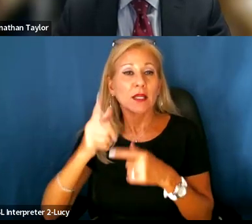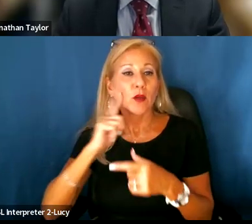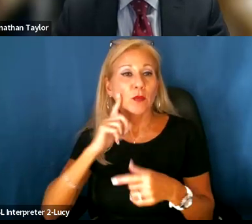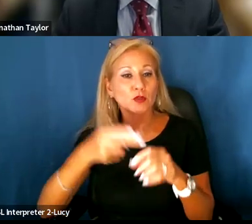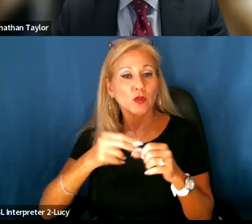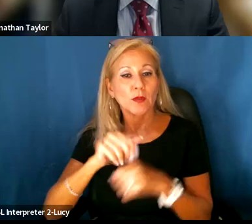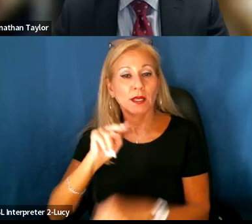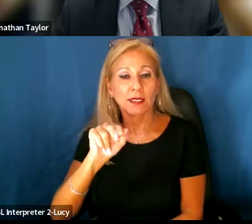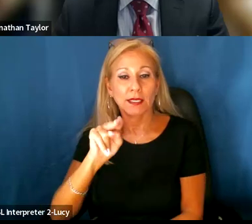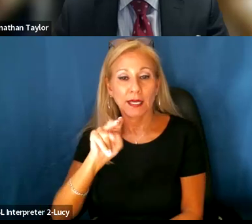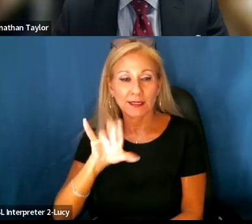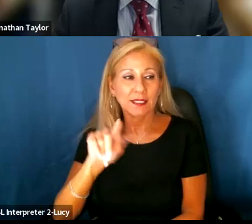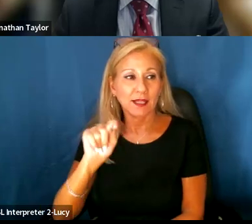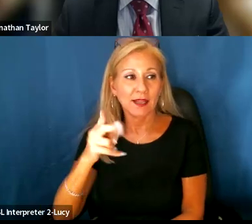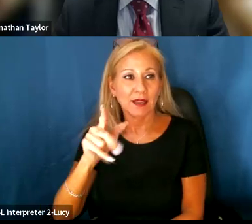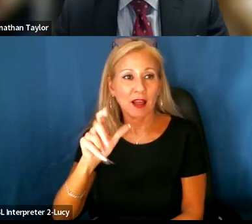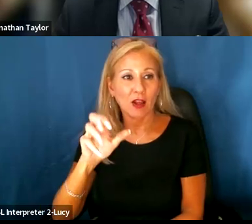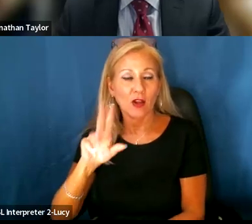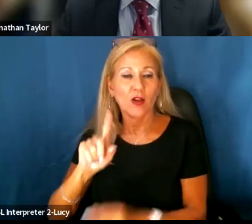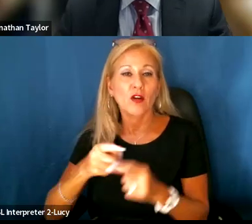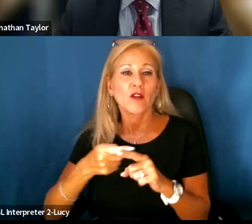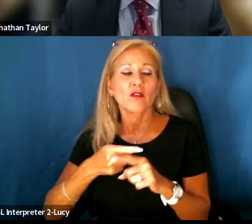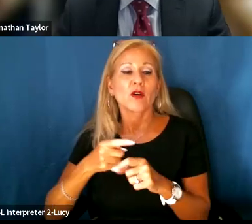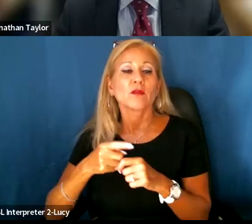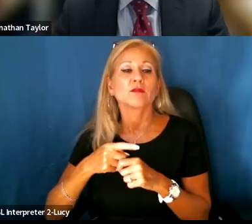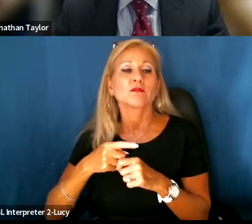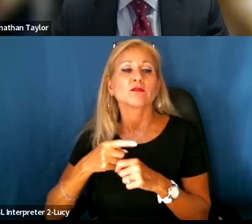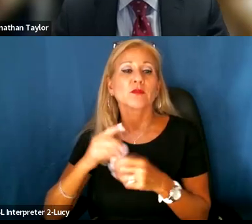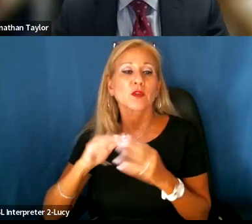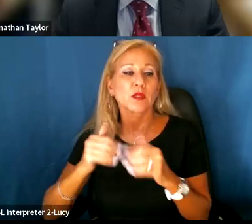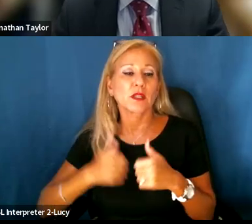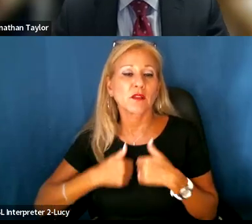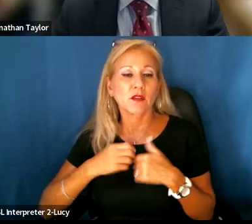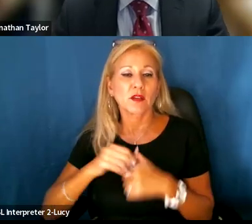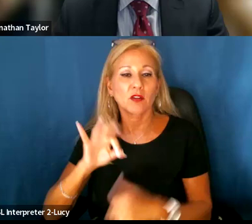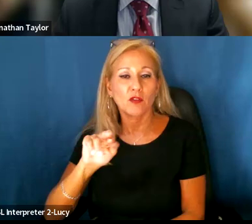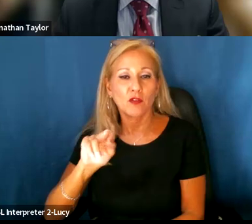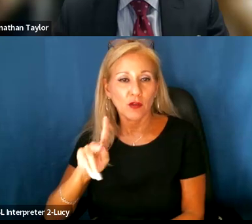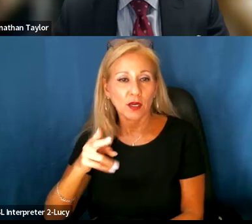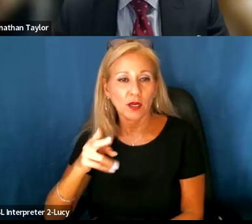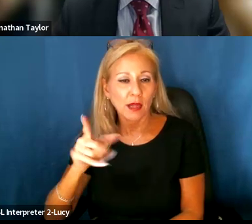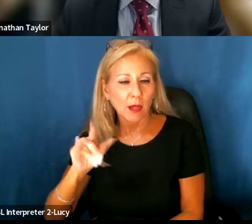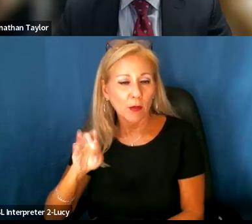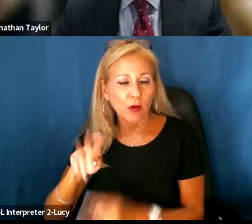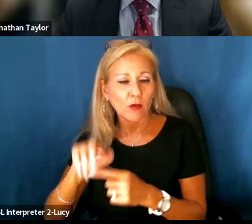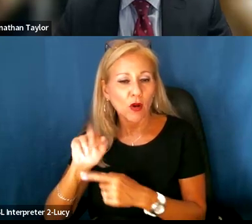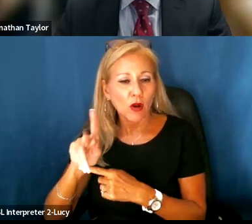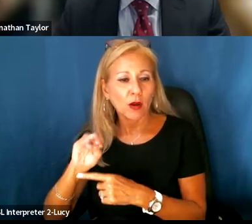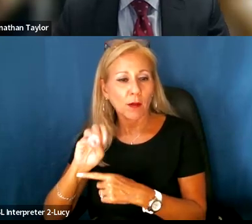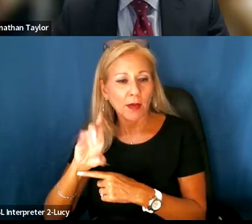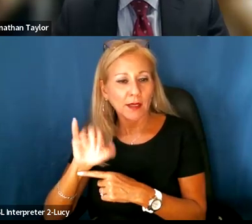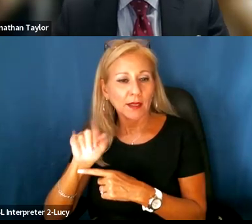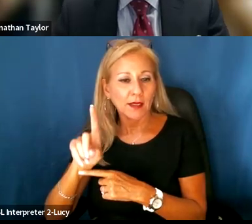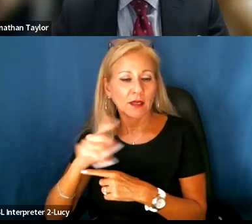Nancy Thaler from the Administration on Community Living, Frank Helmer from the Arkansas Medicaid Voice